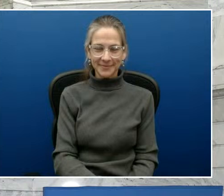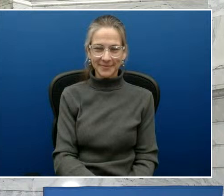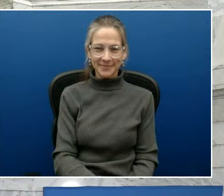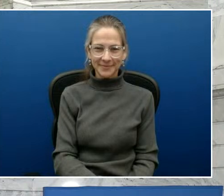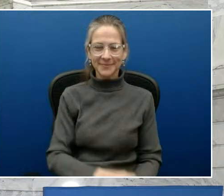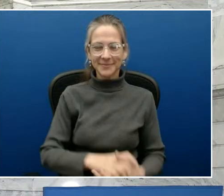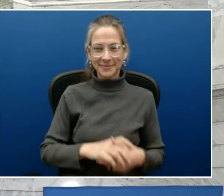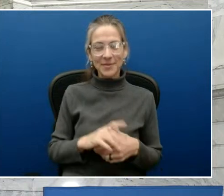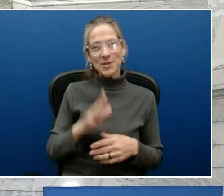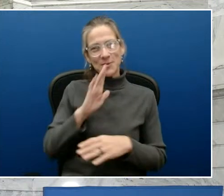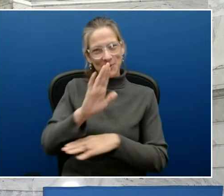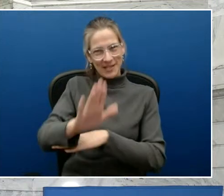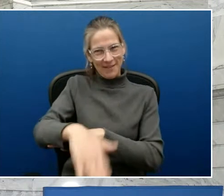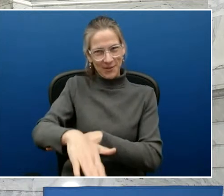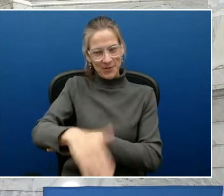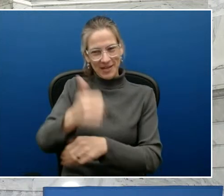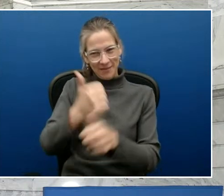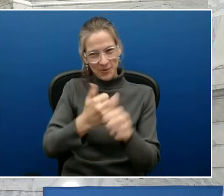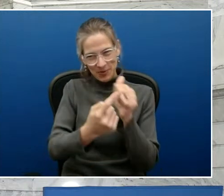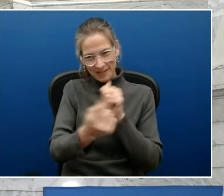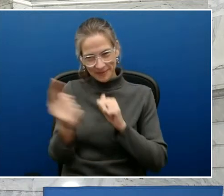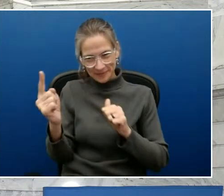Good afternoon, everyone.